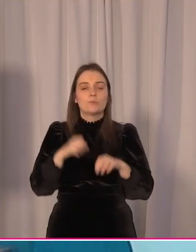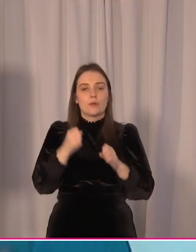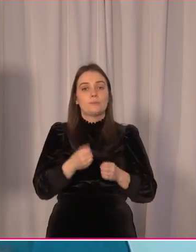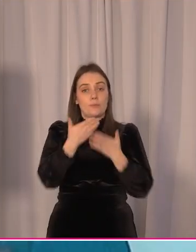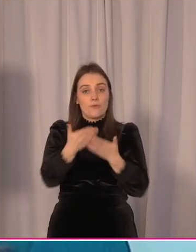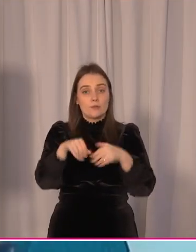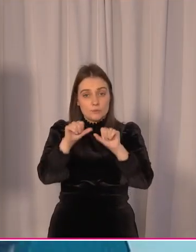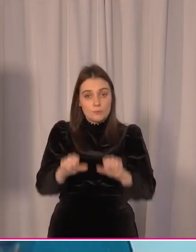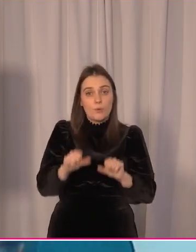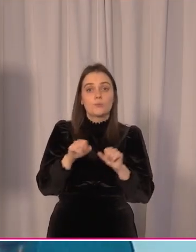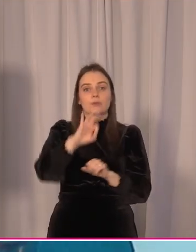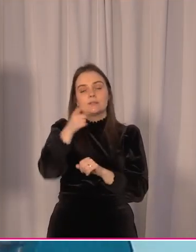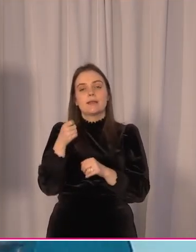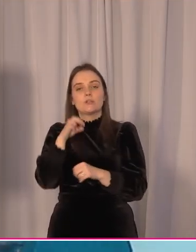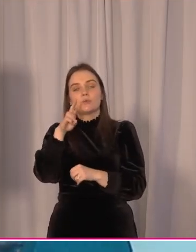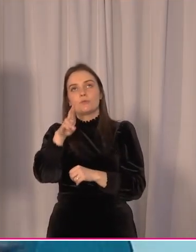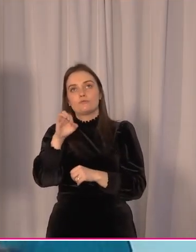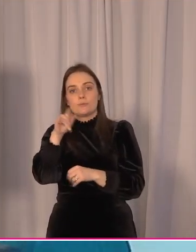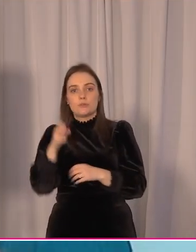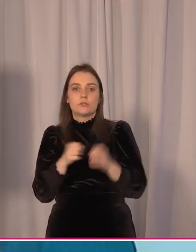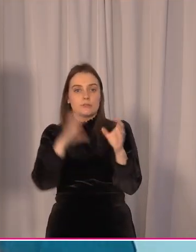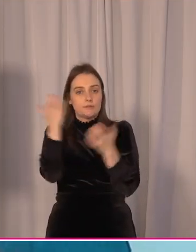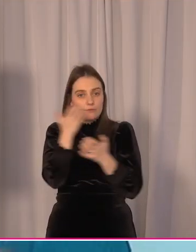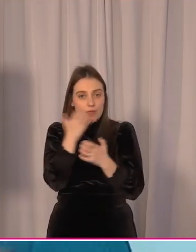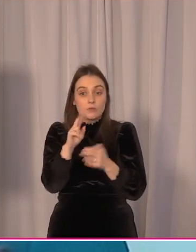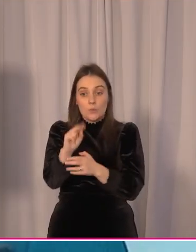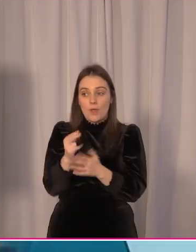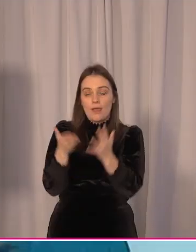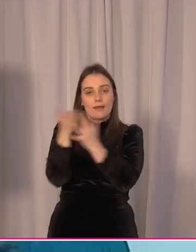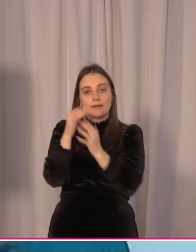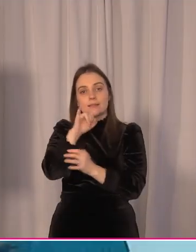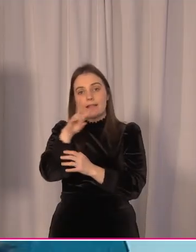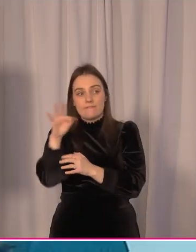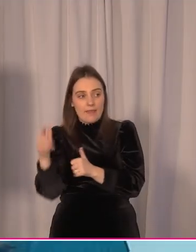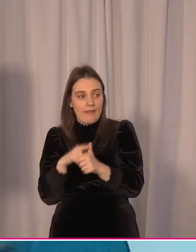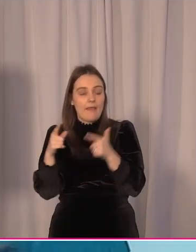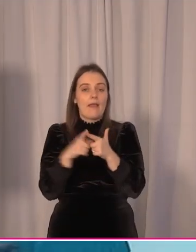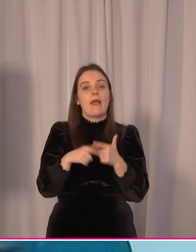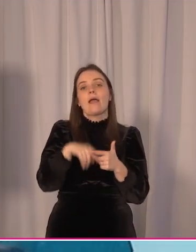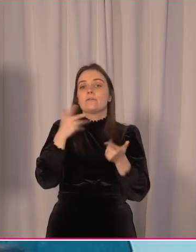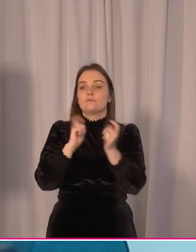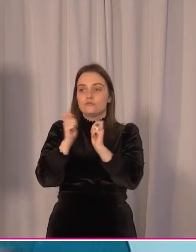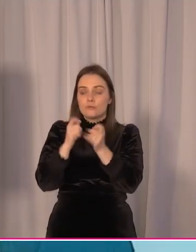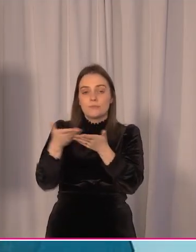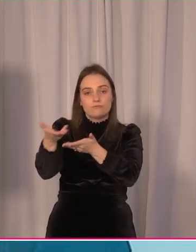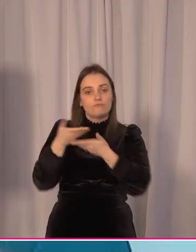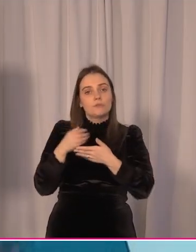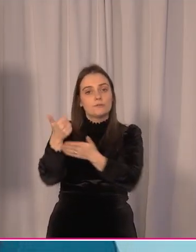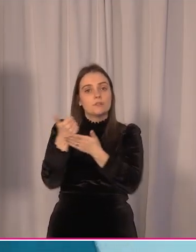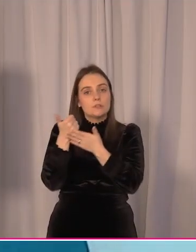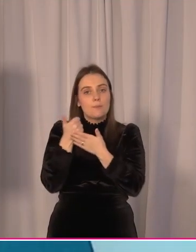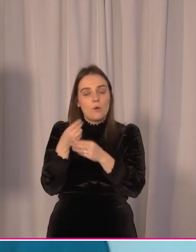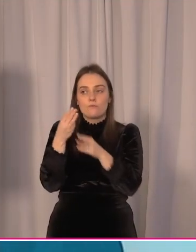become mothers if they wish to, including through IVF, fertility treatments, and by receiving support for motherhood.